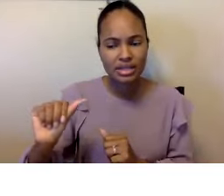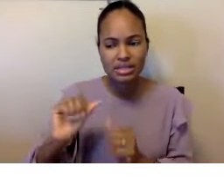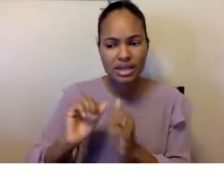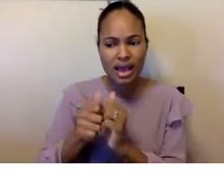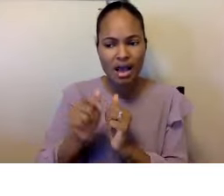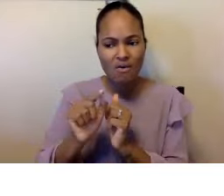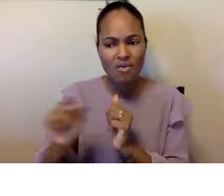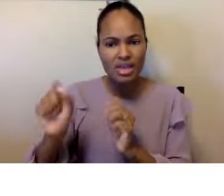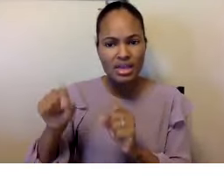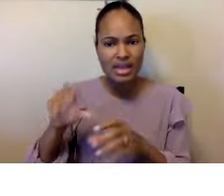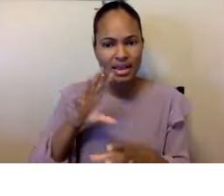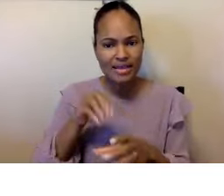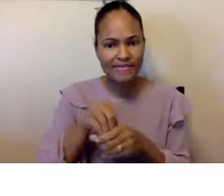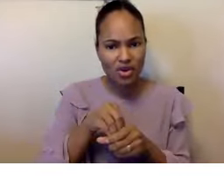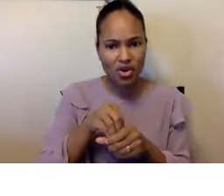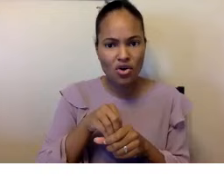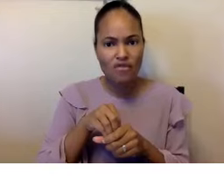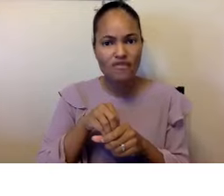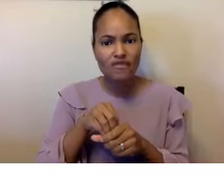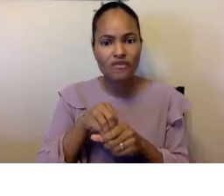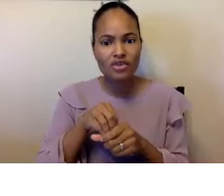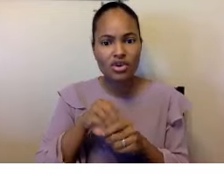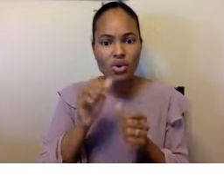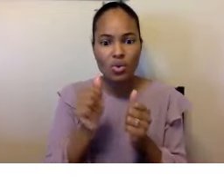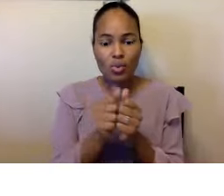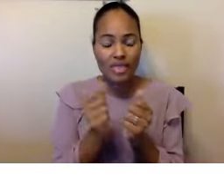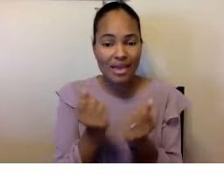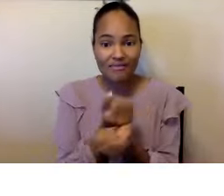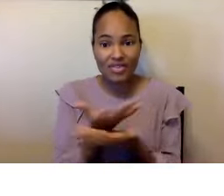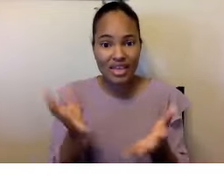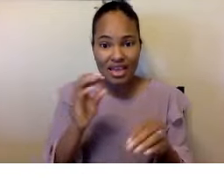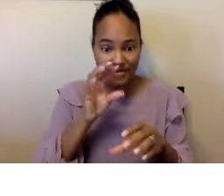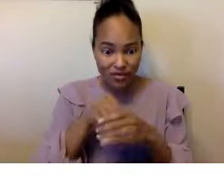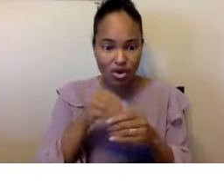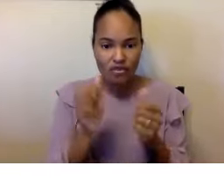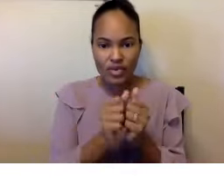involved in all areas of self-advocacy